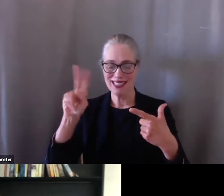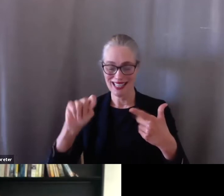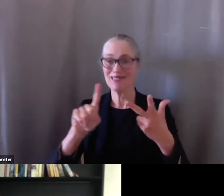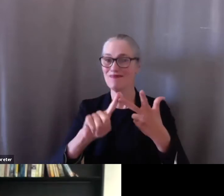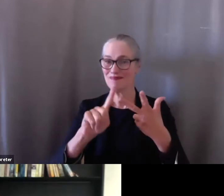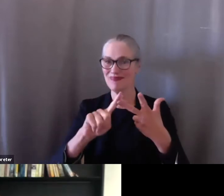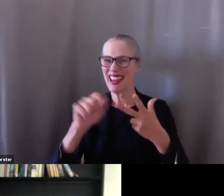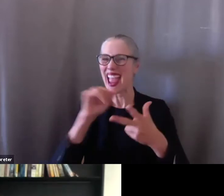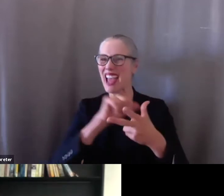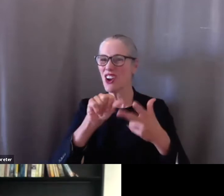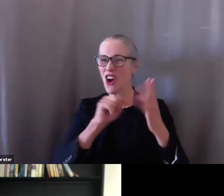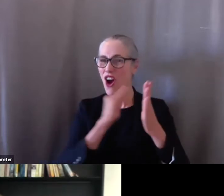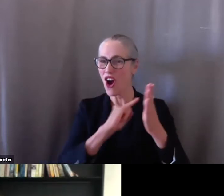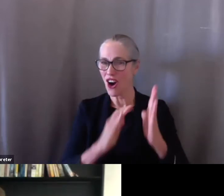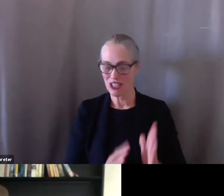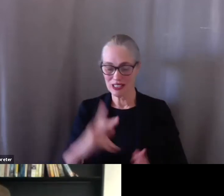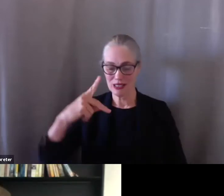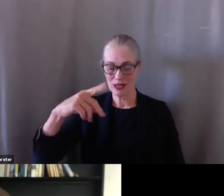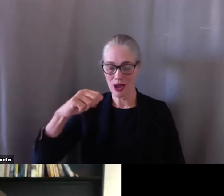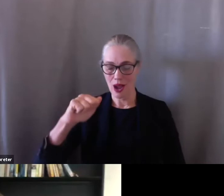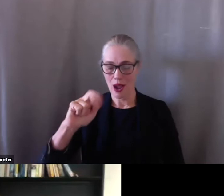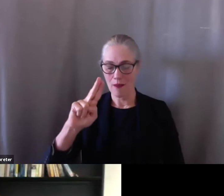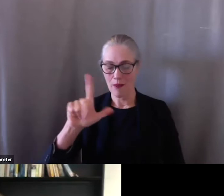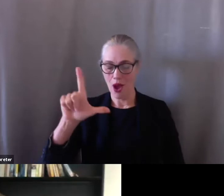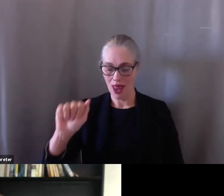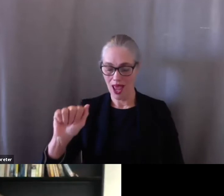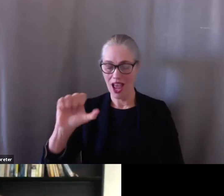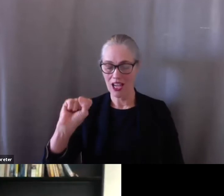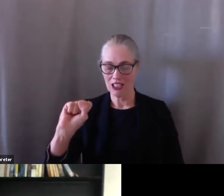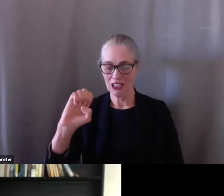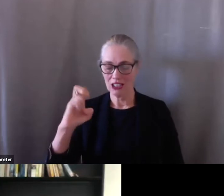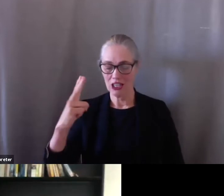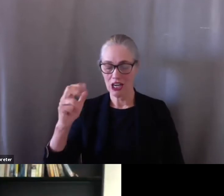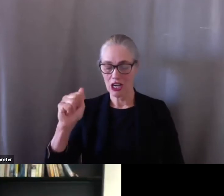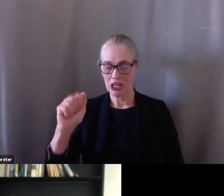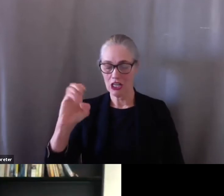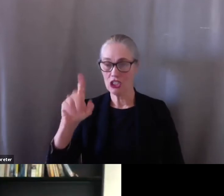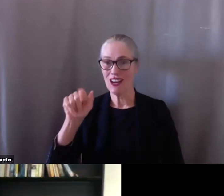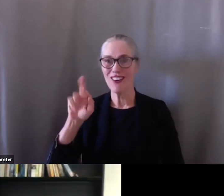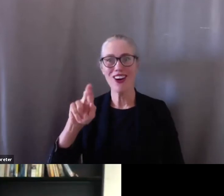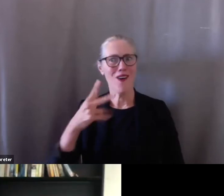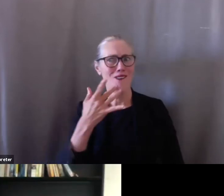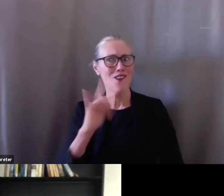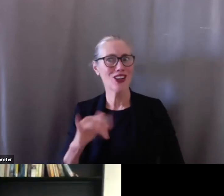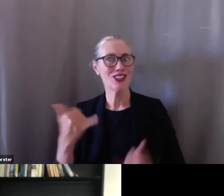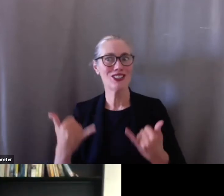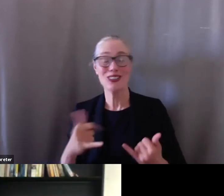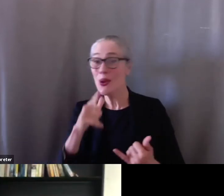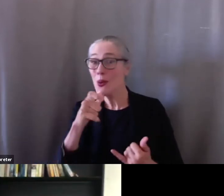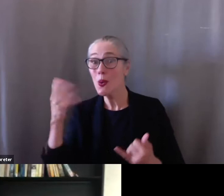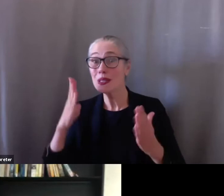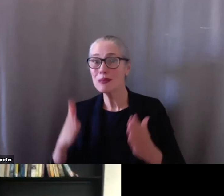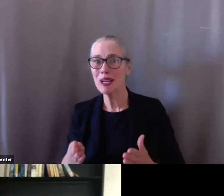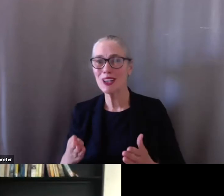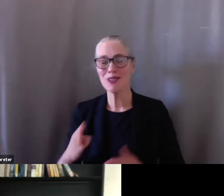Majewski is UCSB's Michael Douglas Dean of Humanities and Fine Arts and a faculty member in